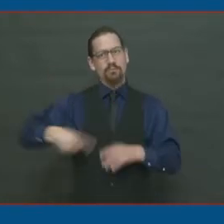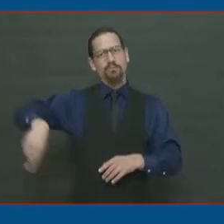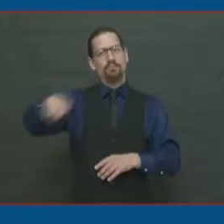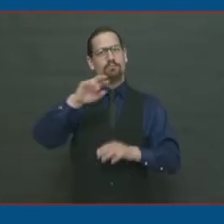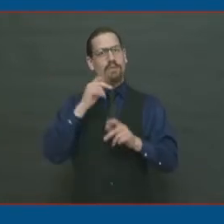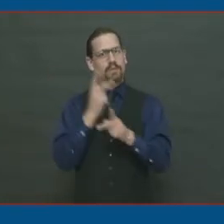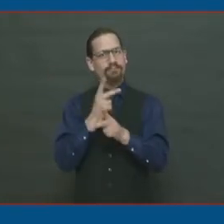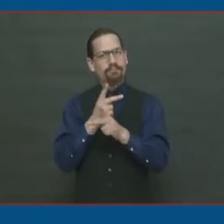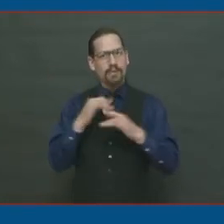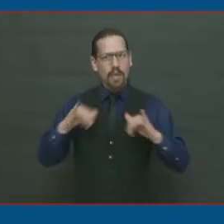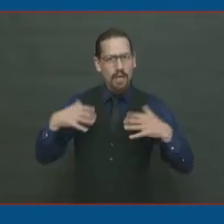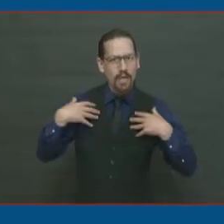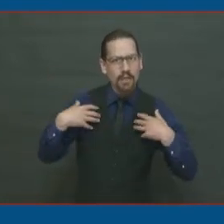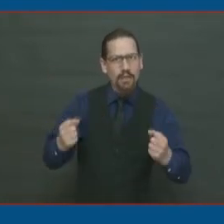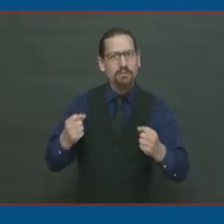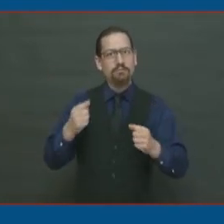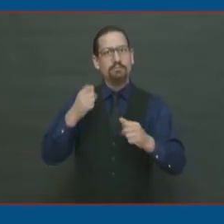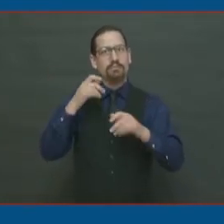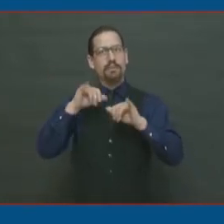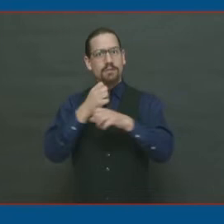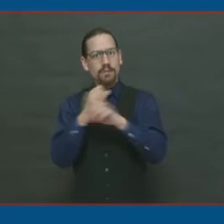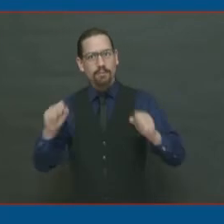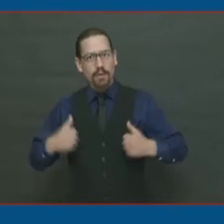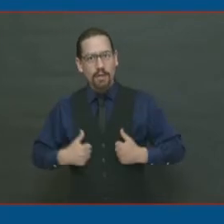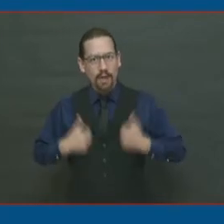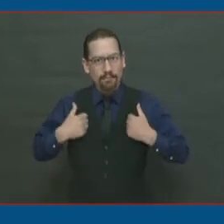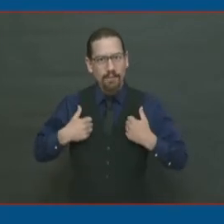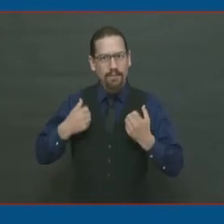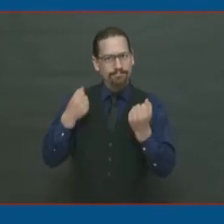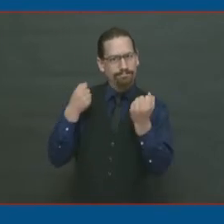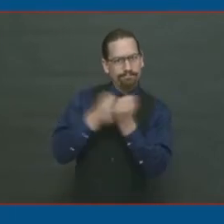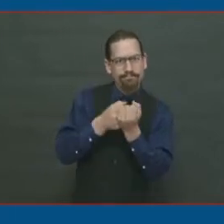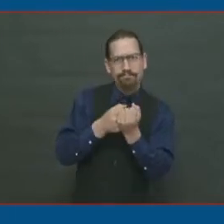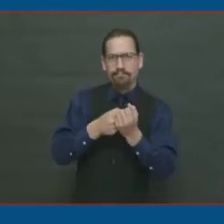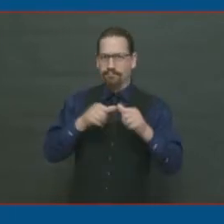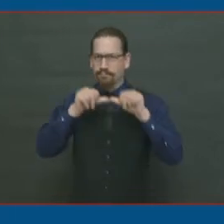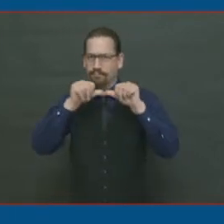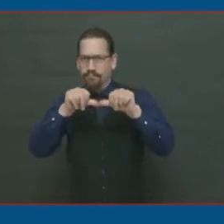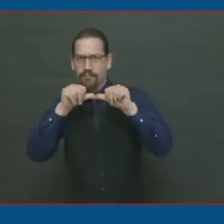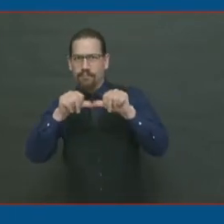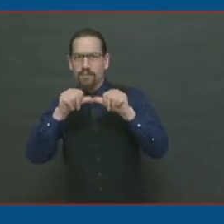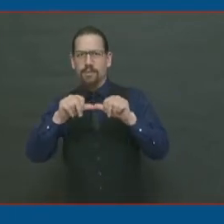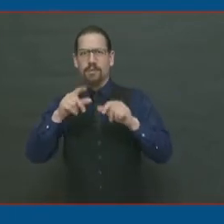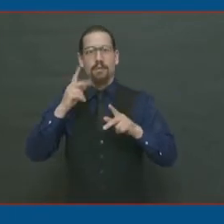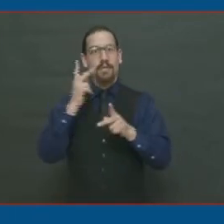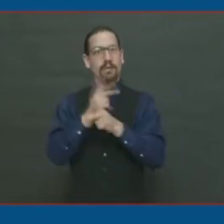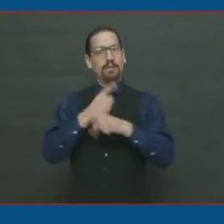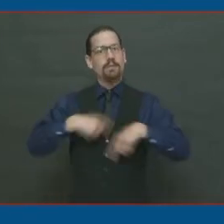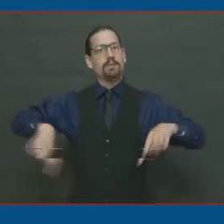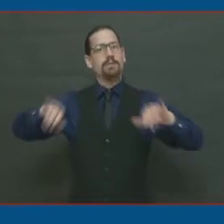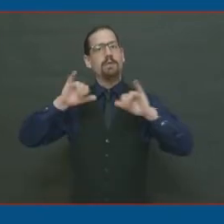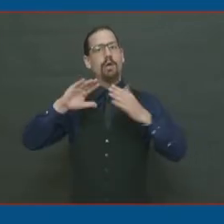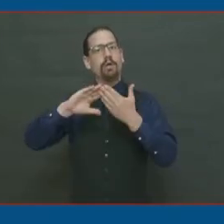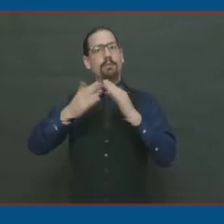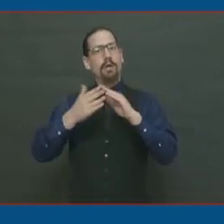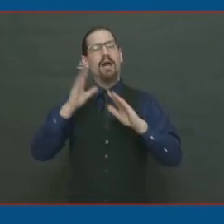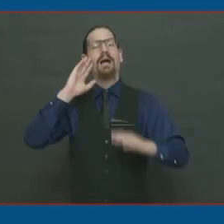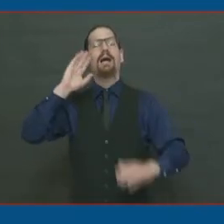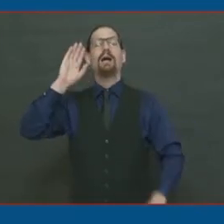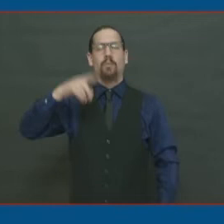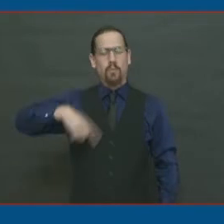and supported as we together as a community have lived through what could be quite possibly one of the most difficult things we'll ever live